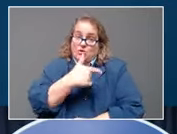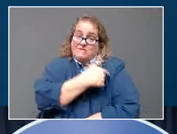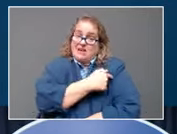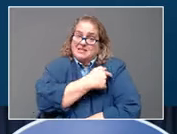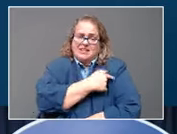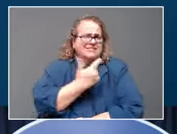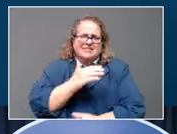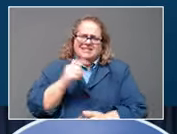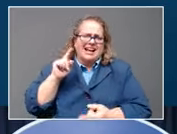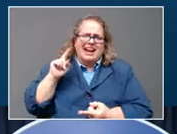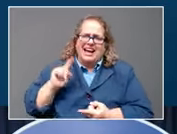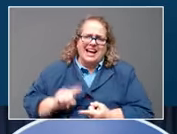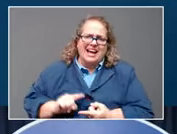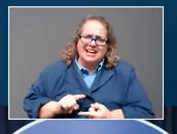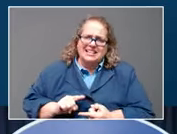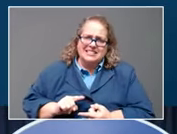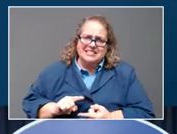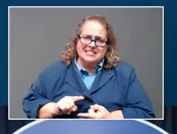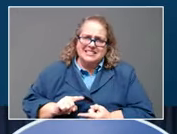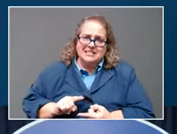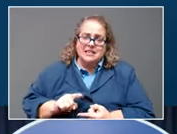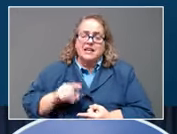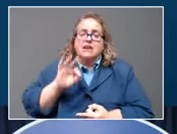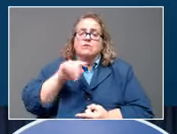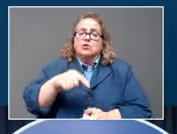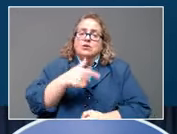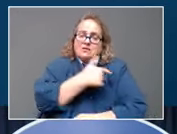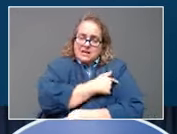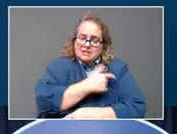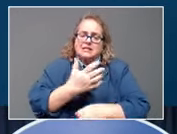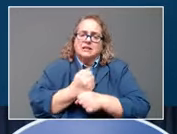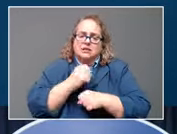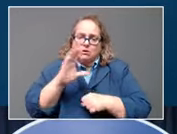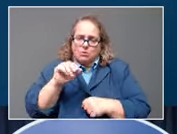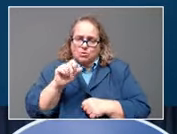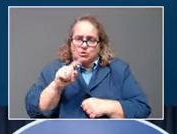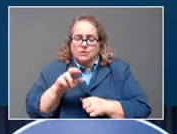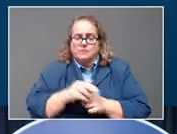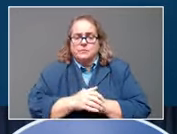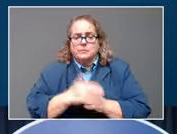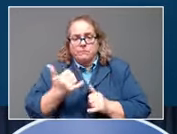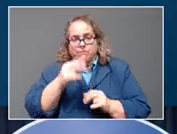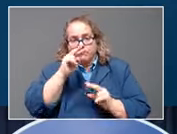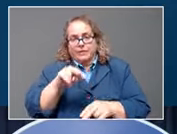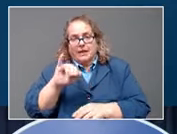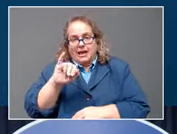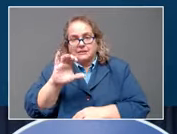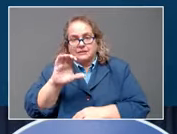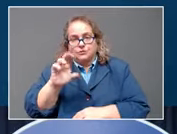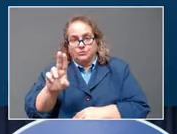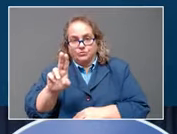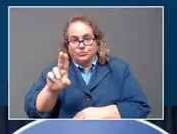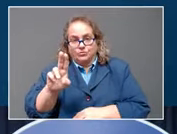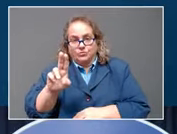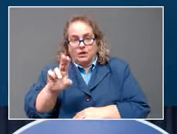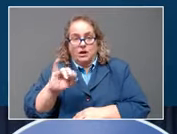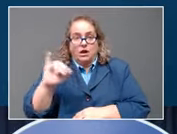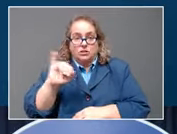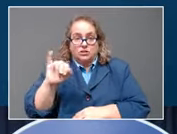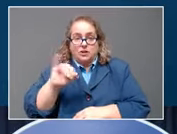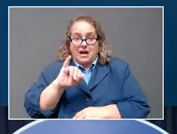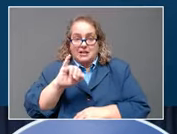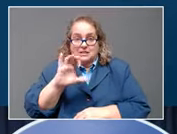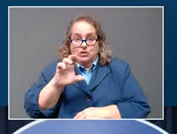less. So get your vaccine, get your booster. If we look at ICU, also trend upwards,